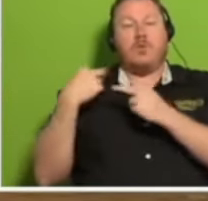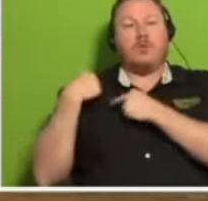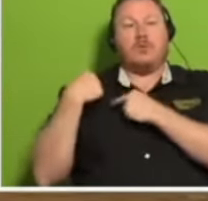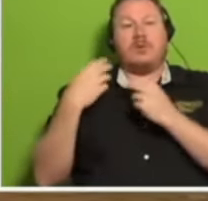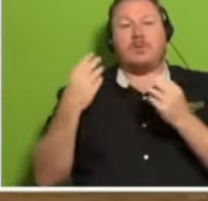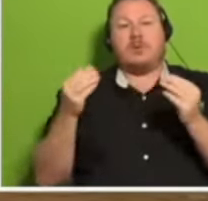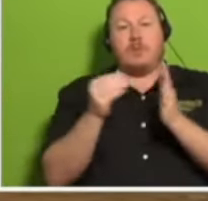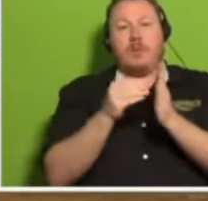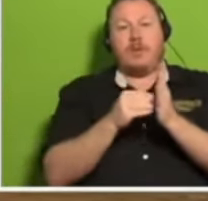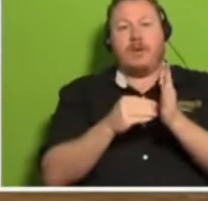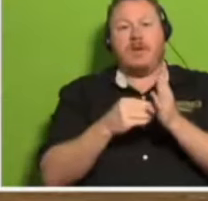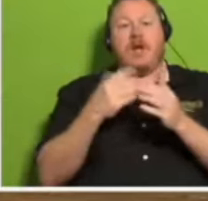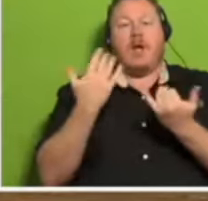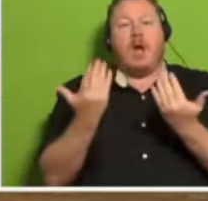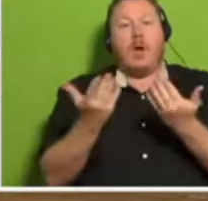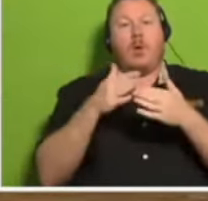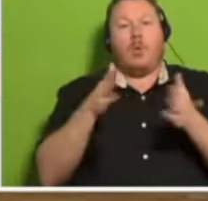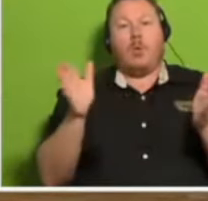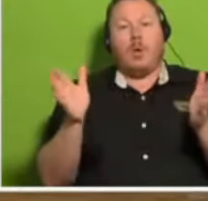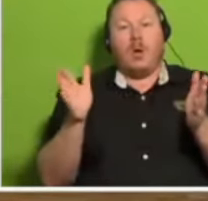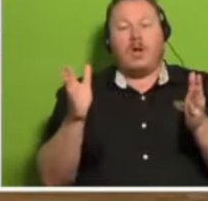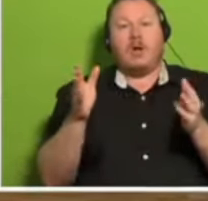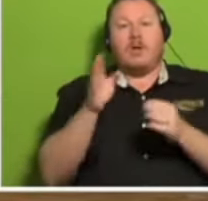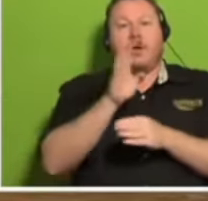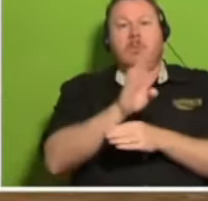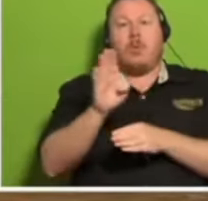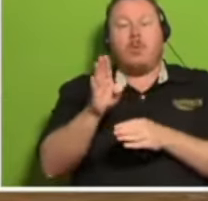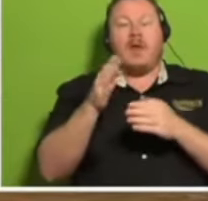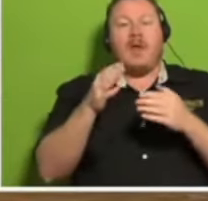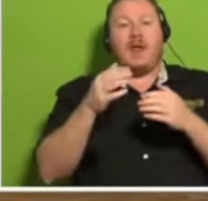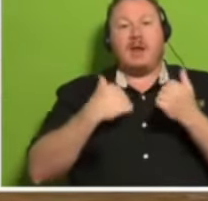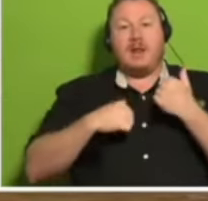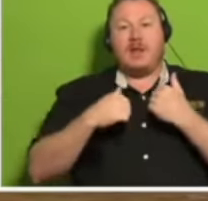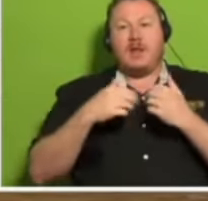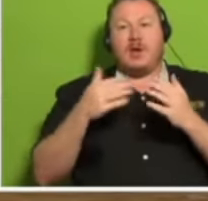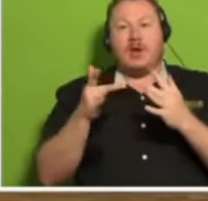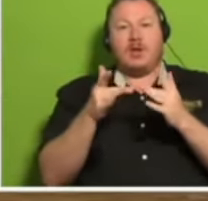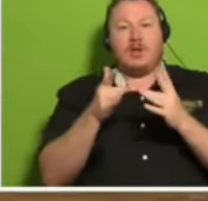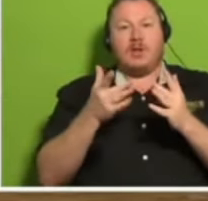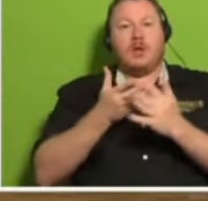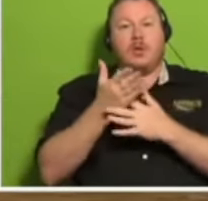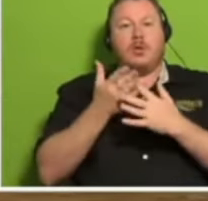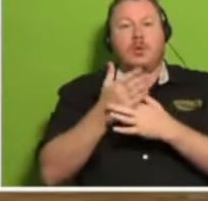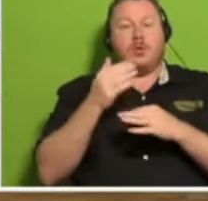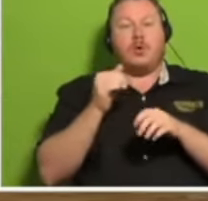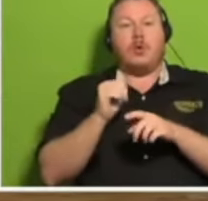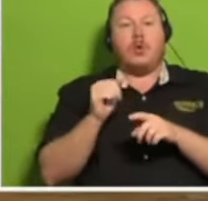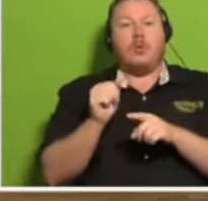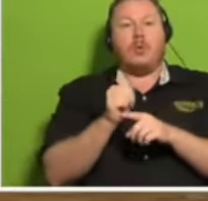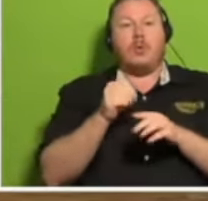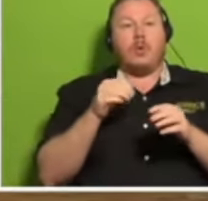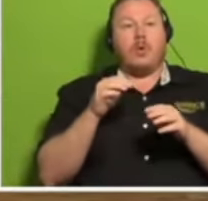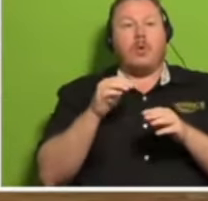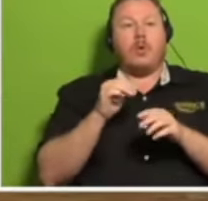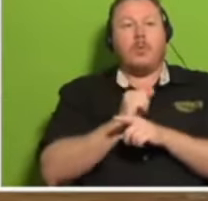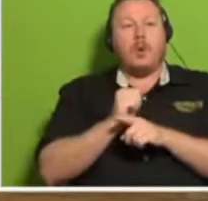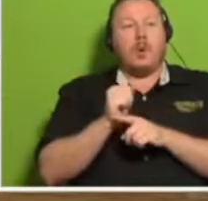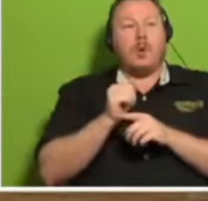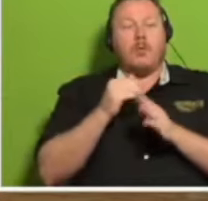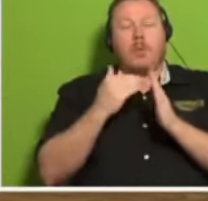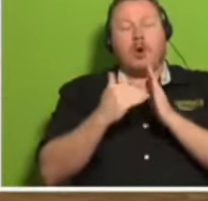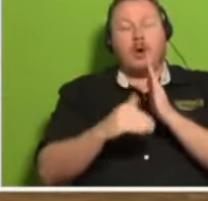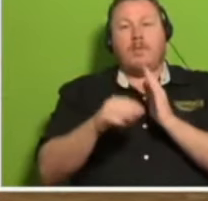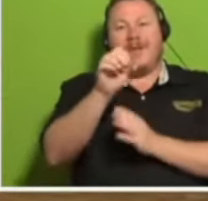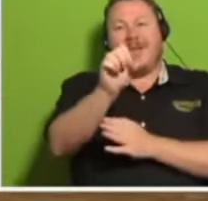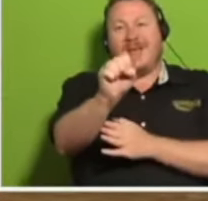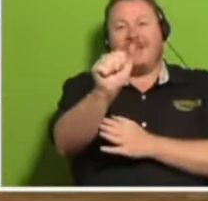responsibility by widening access to broadband connectivity via our flagship program, SA Connect. To achieve this,